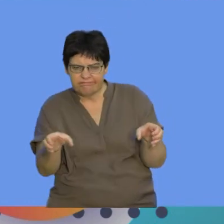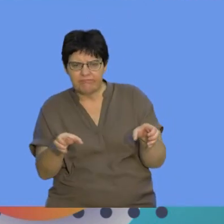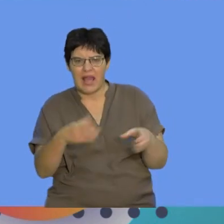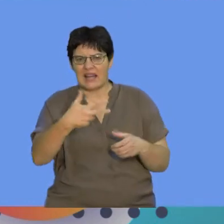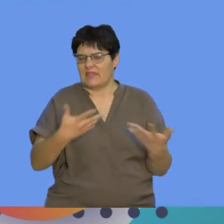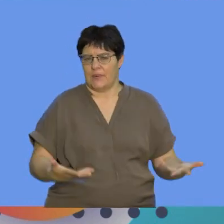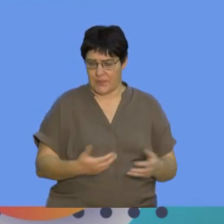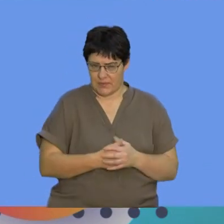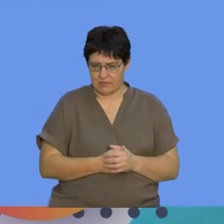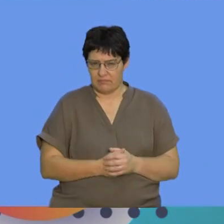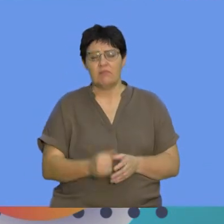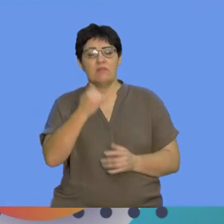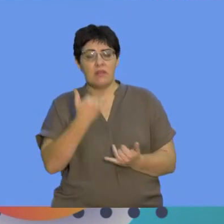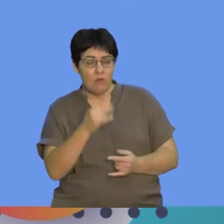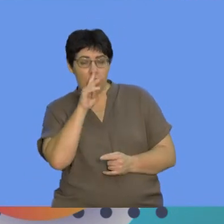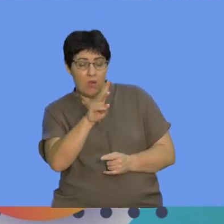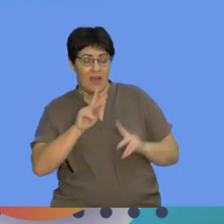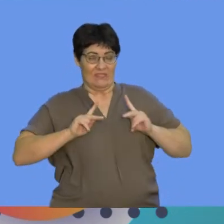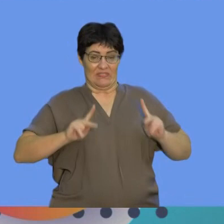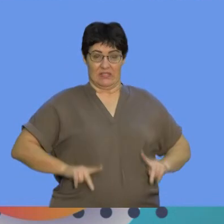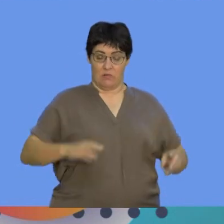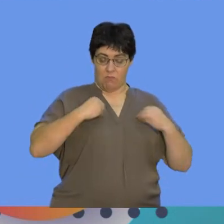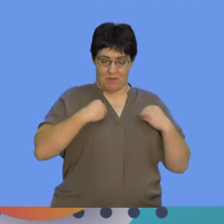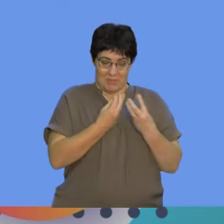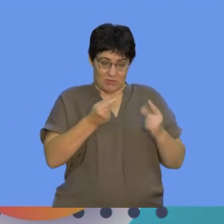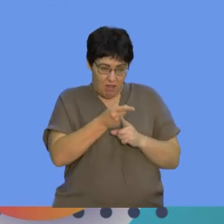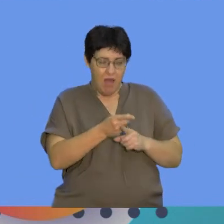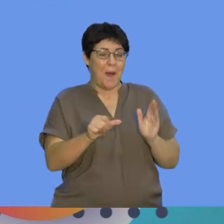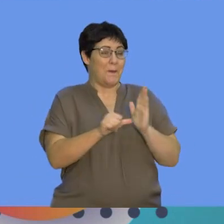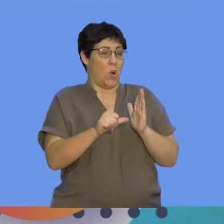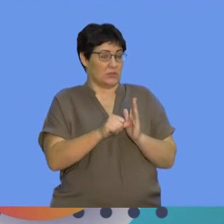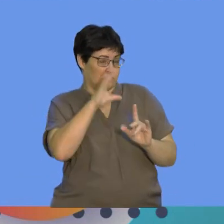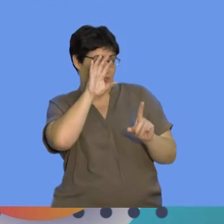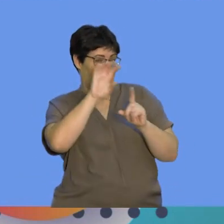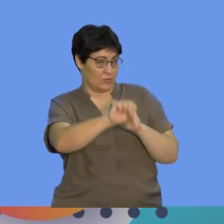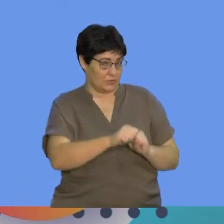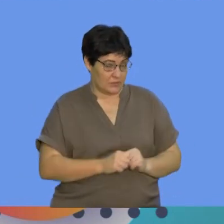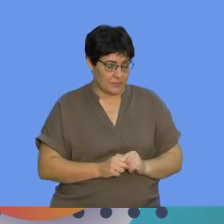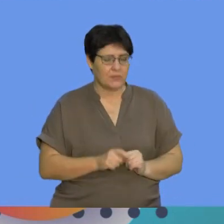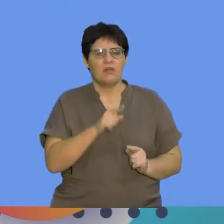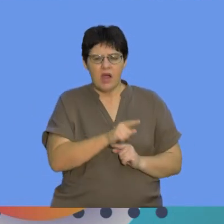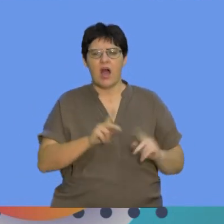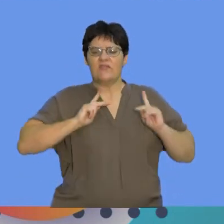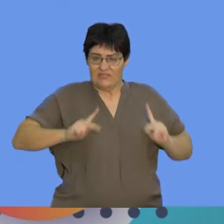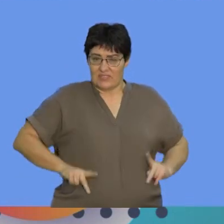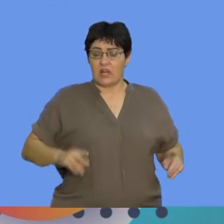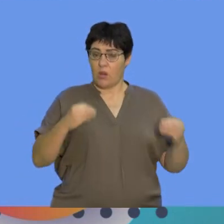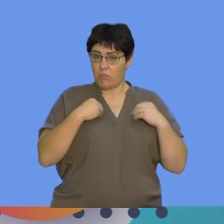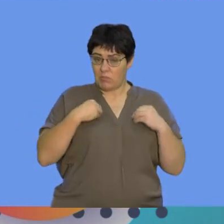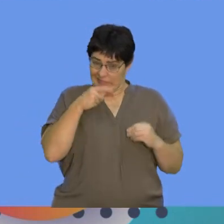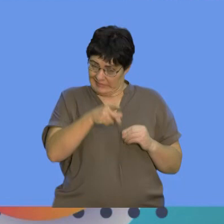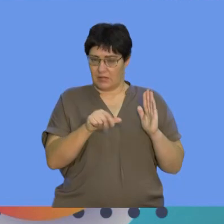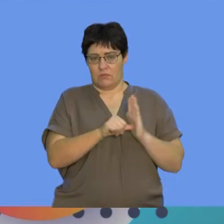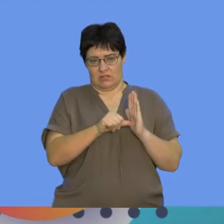the important physical properties of material. But remember, it all has to do with the physical properties so that